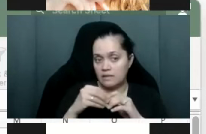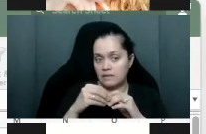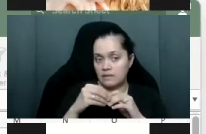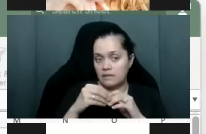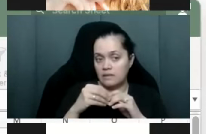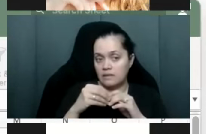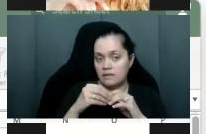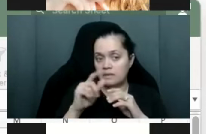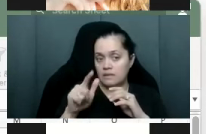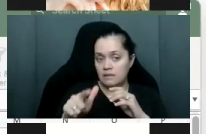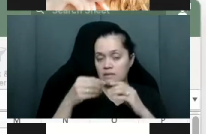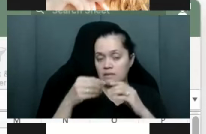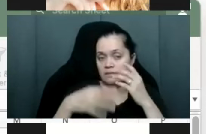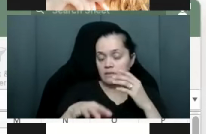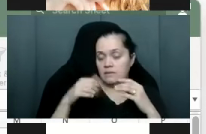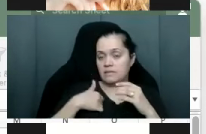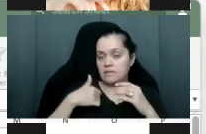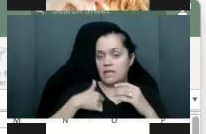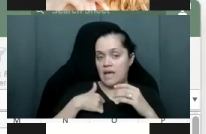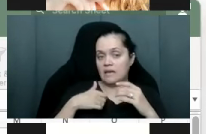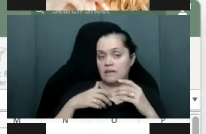Canadian provinces or territories.